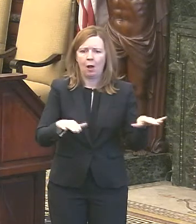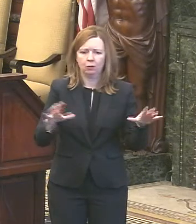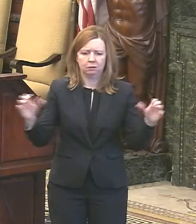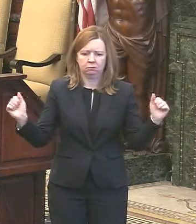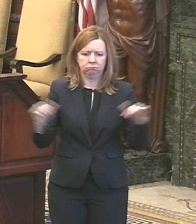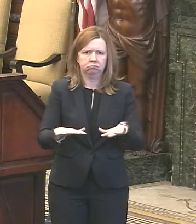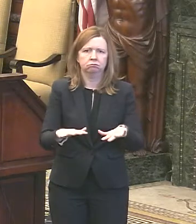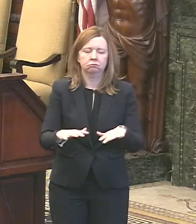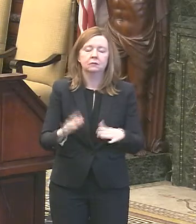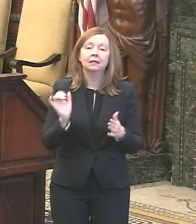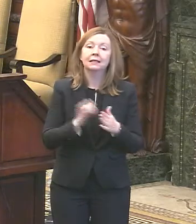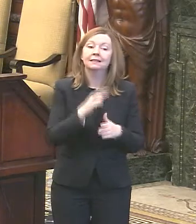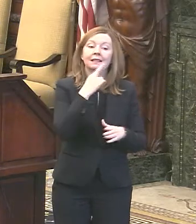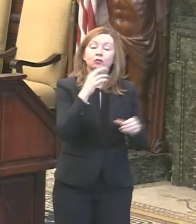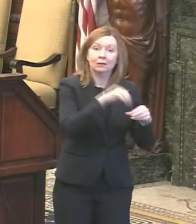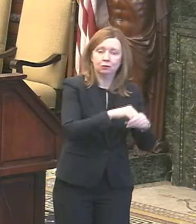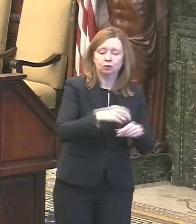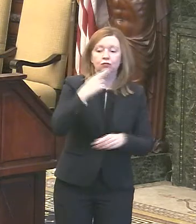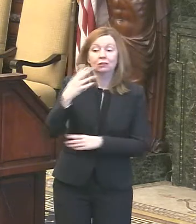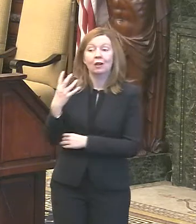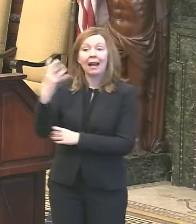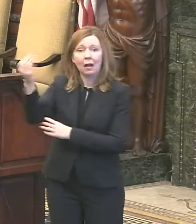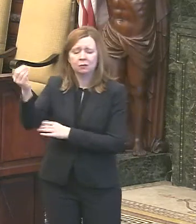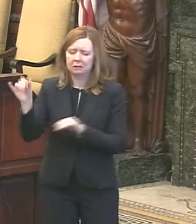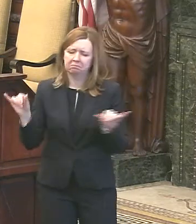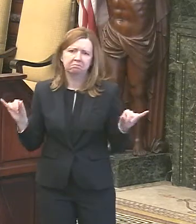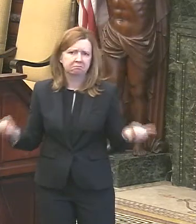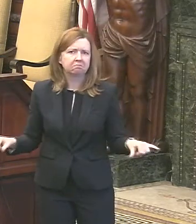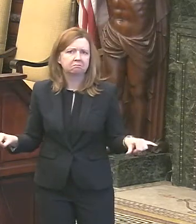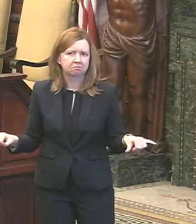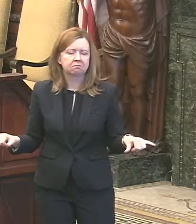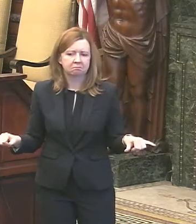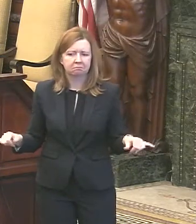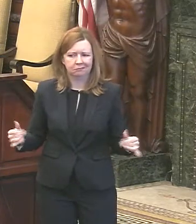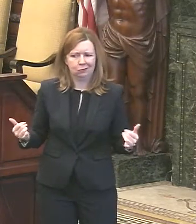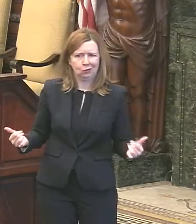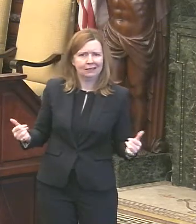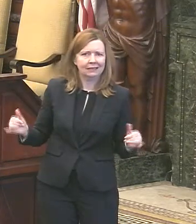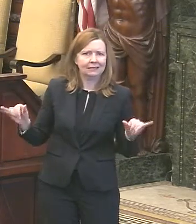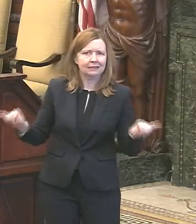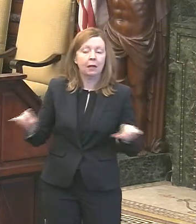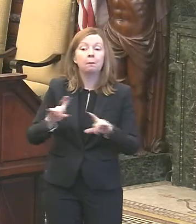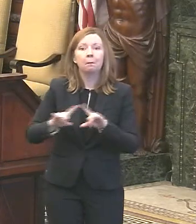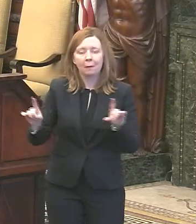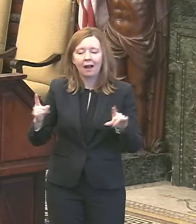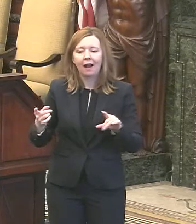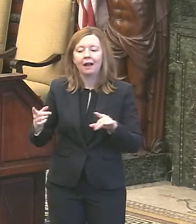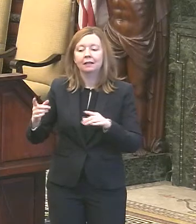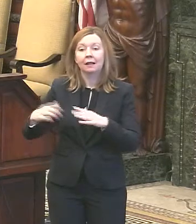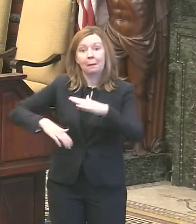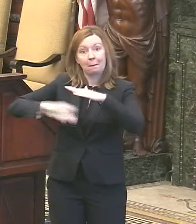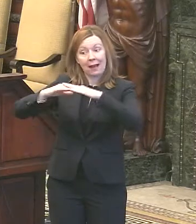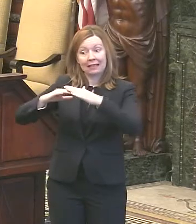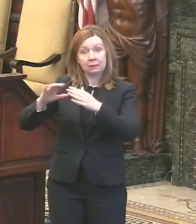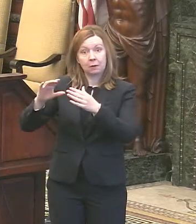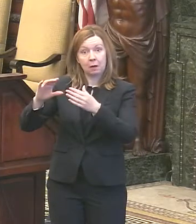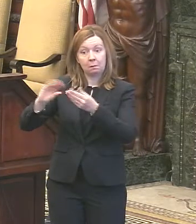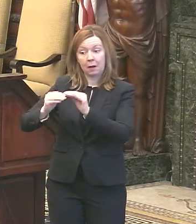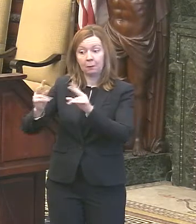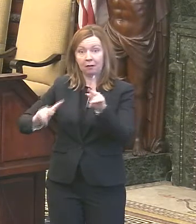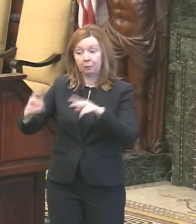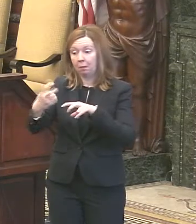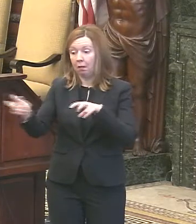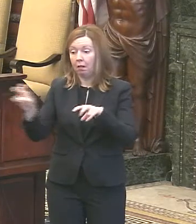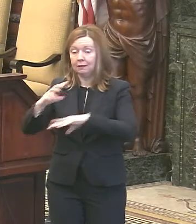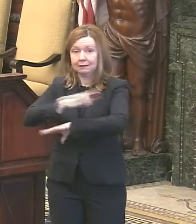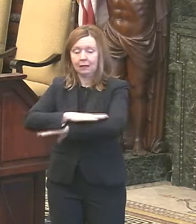for restaurants indoors. Restaurants outdoors are going to be much the same as currently, except that we will increase the maximum table size up to 10,